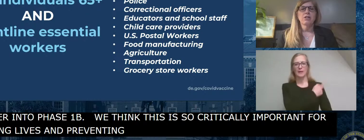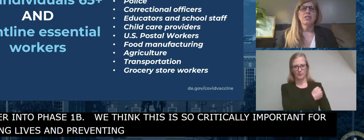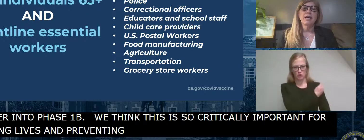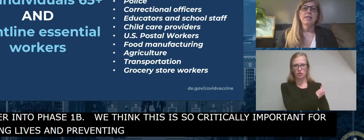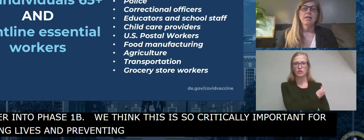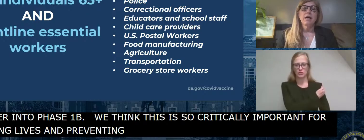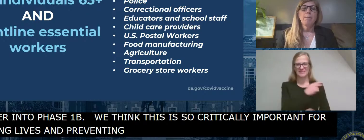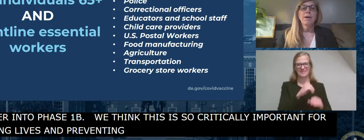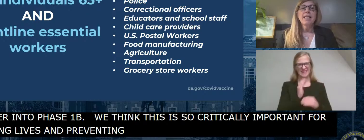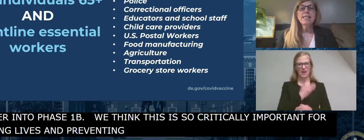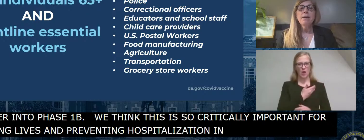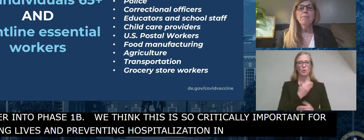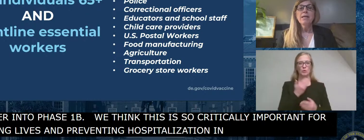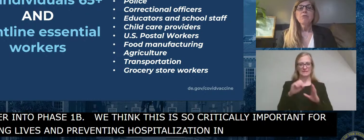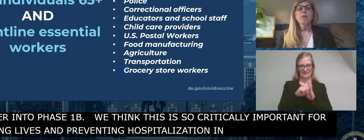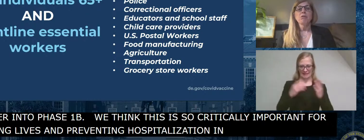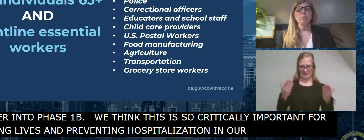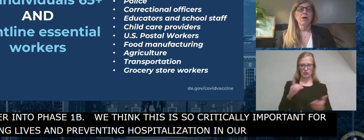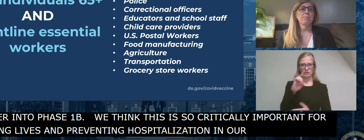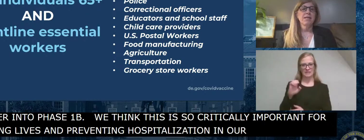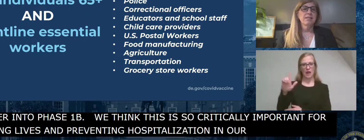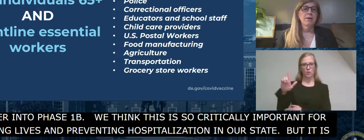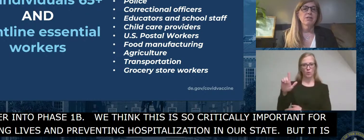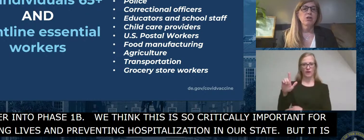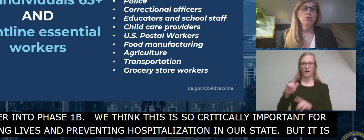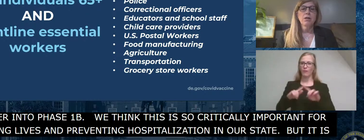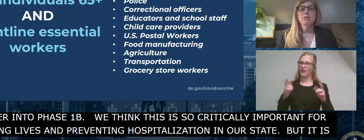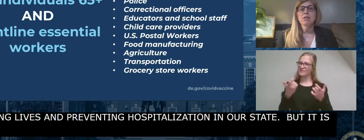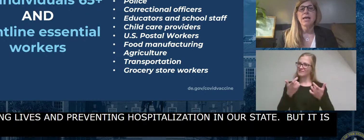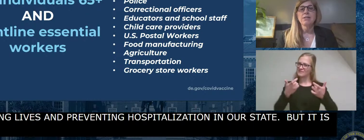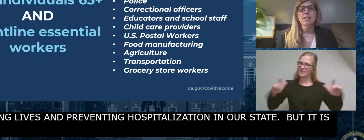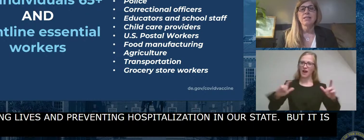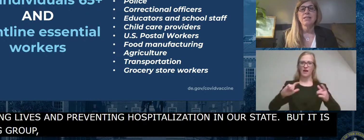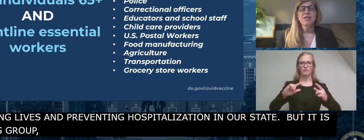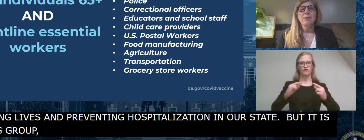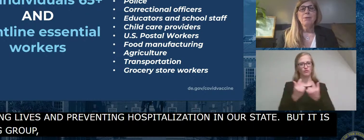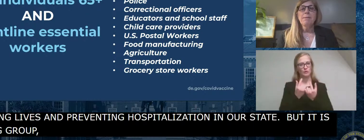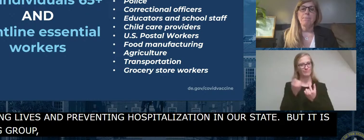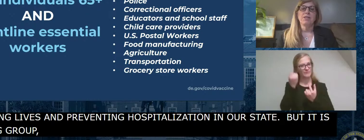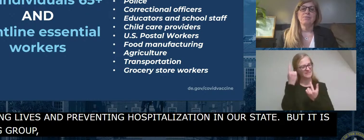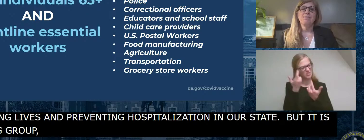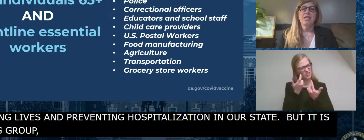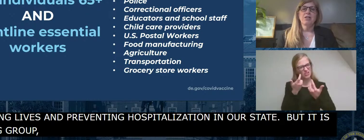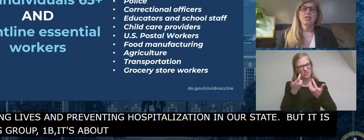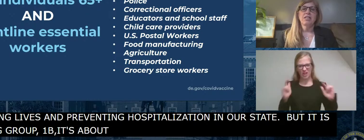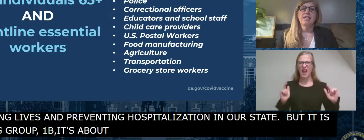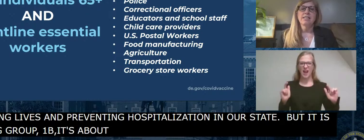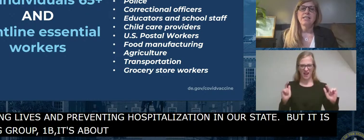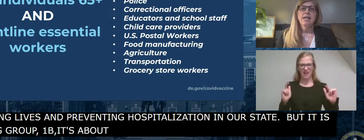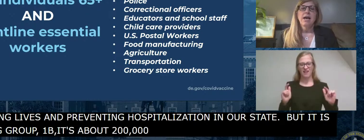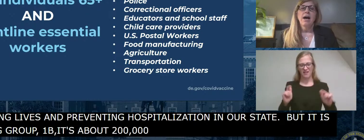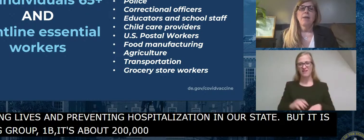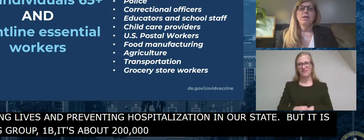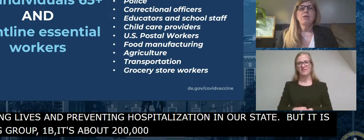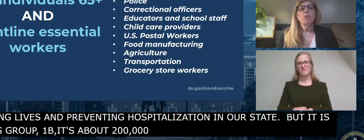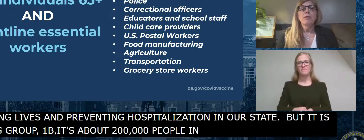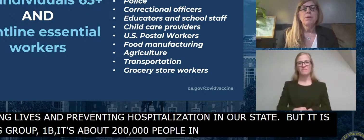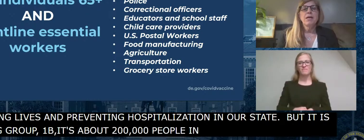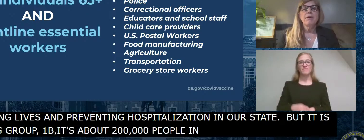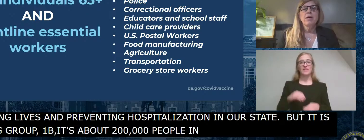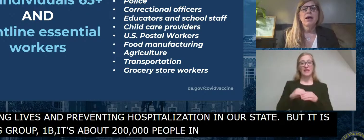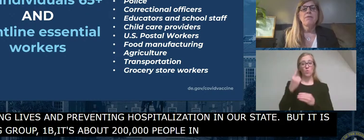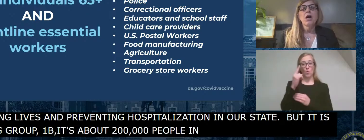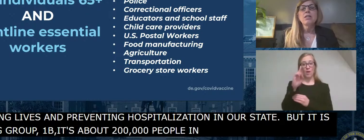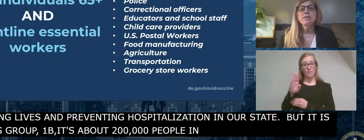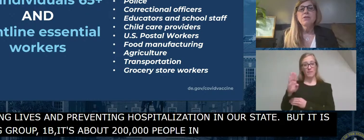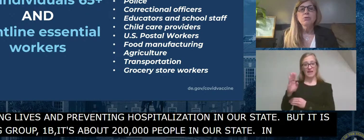in our state. But it is a big group. 1B is about 200,000 people in our state. In